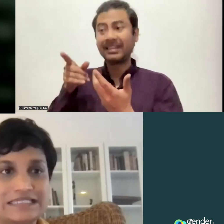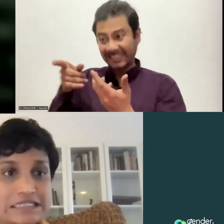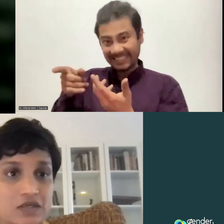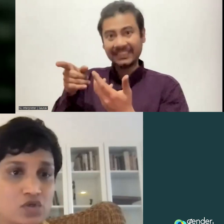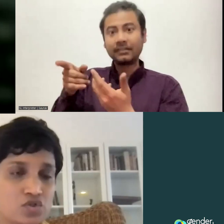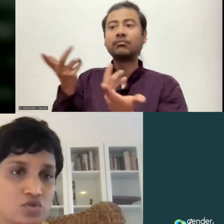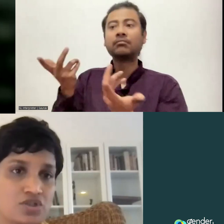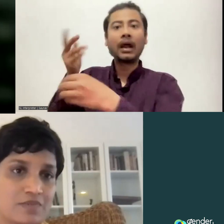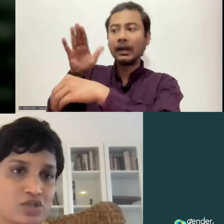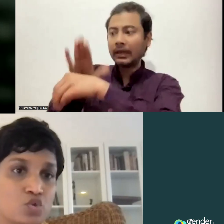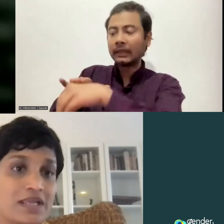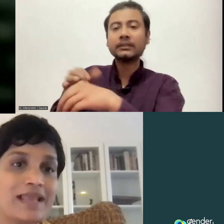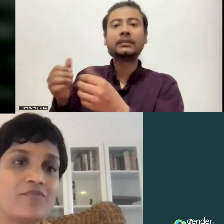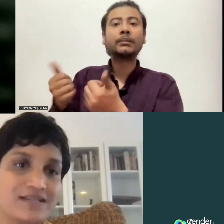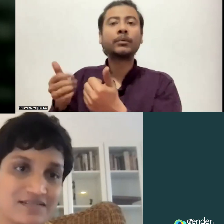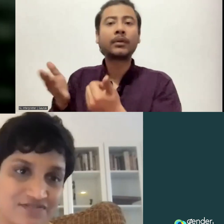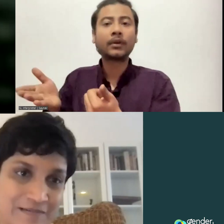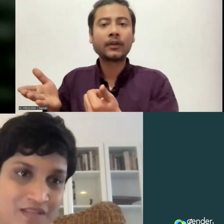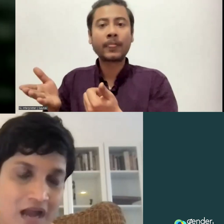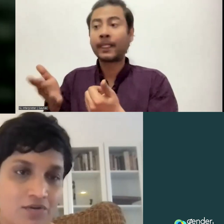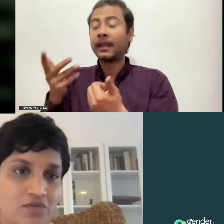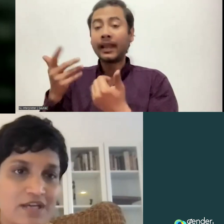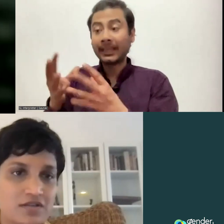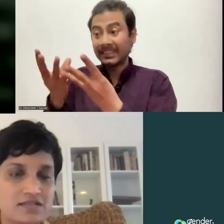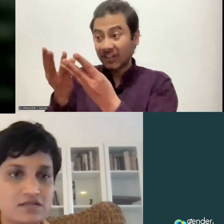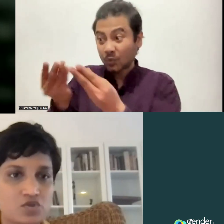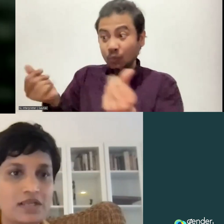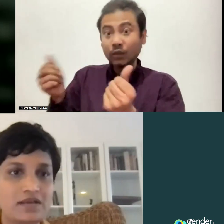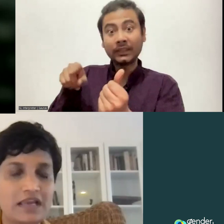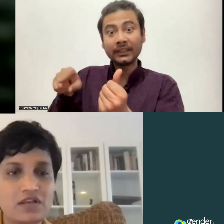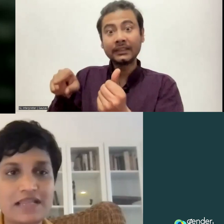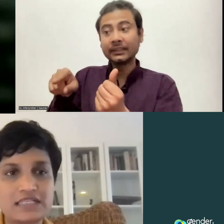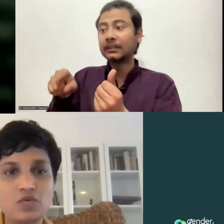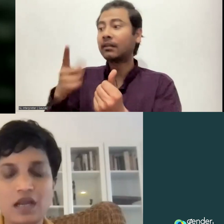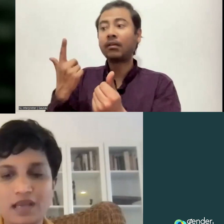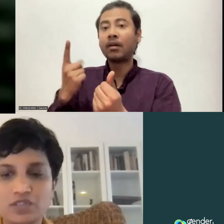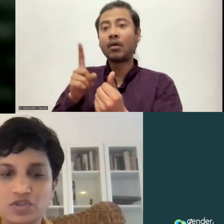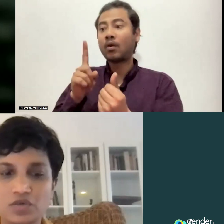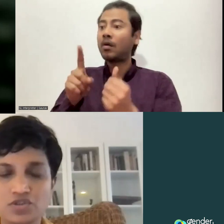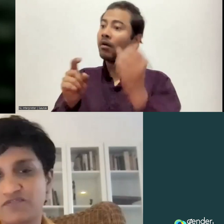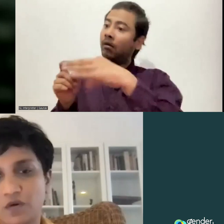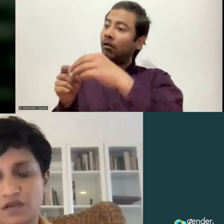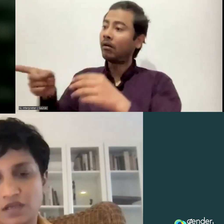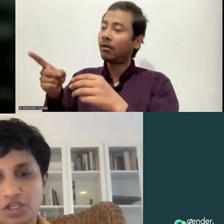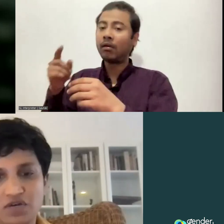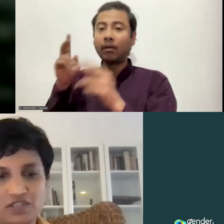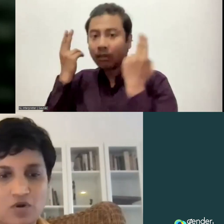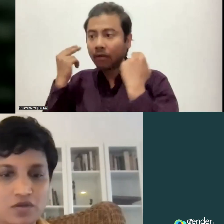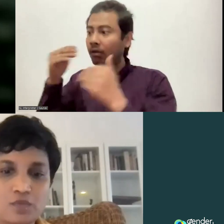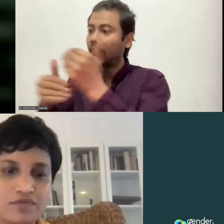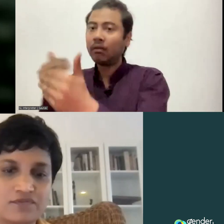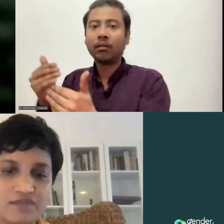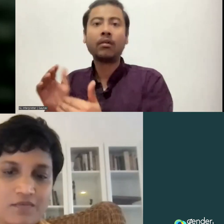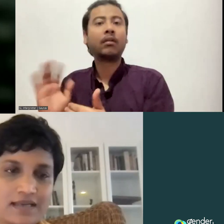an idea or a solution been truly collaborative? How do you make sure that it's truly, like, even if, let's say, you are coming up with a solution for, you have a